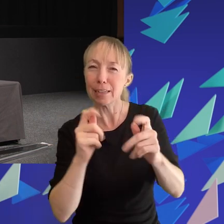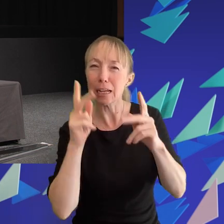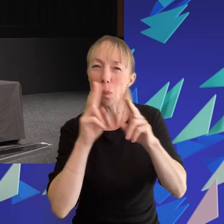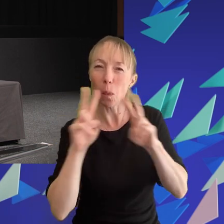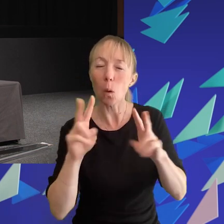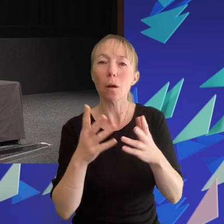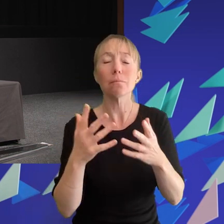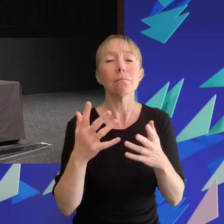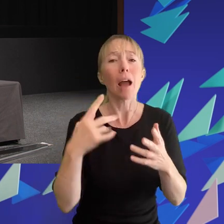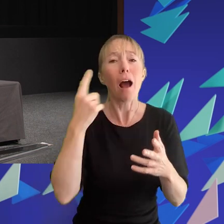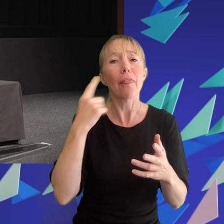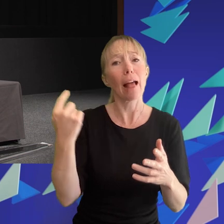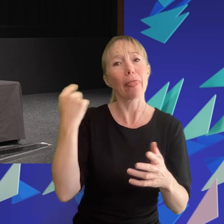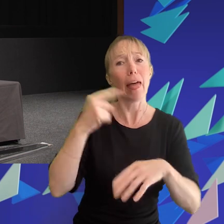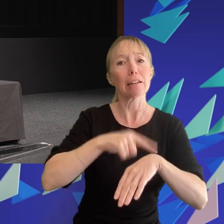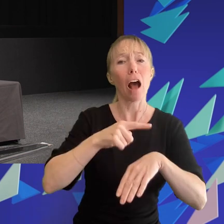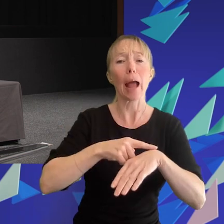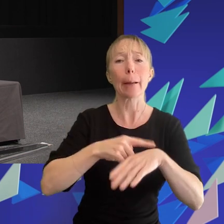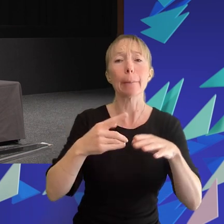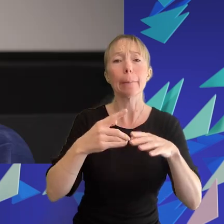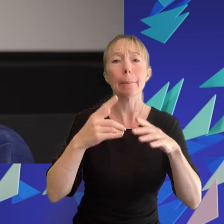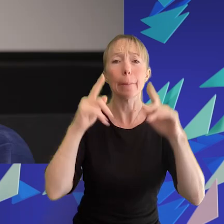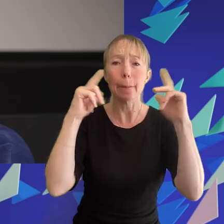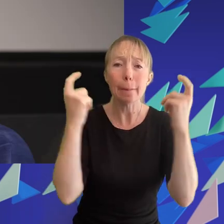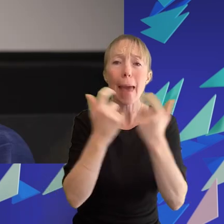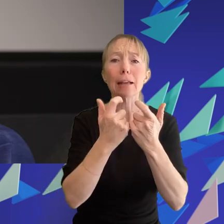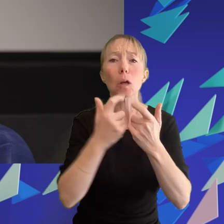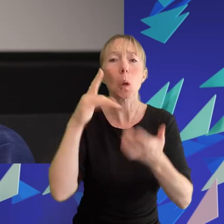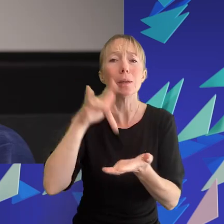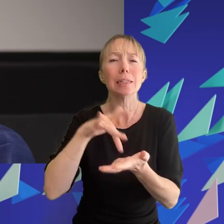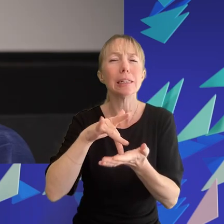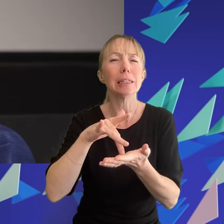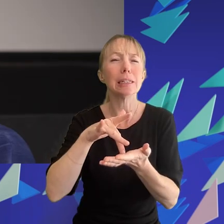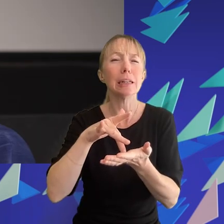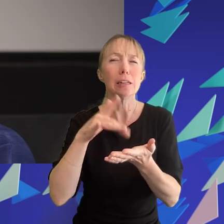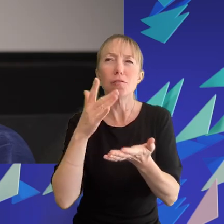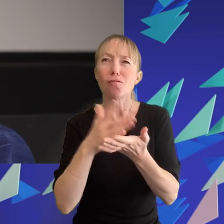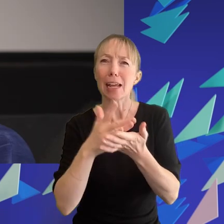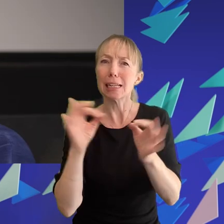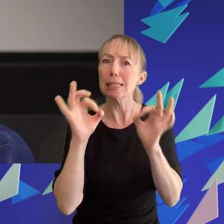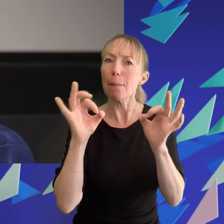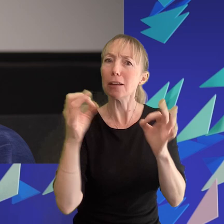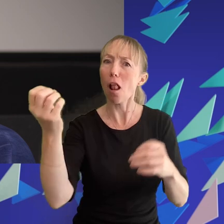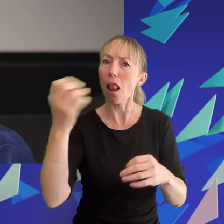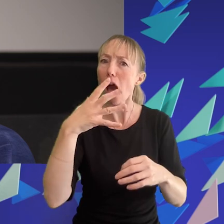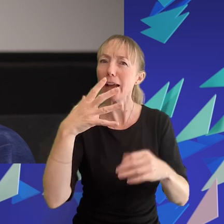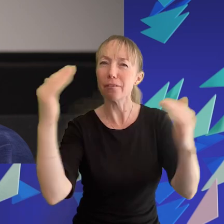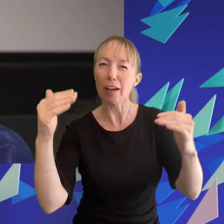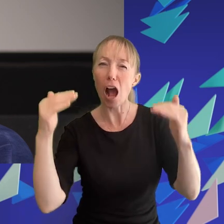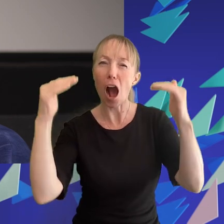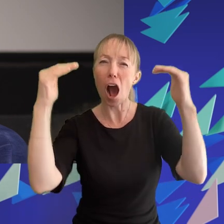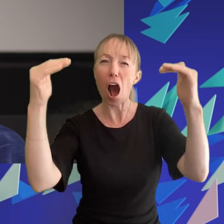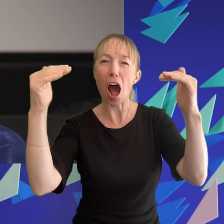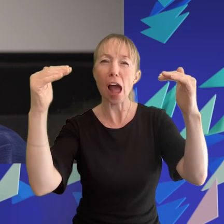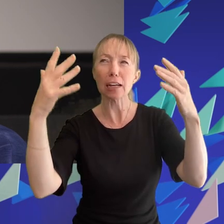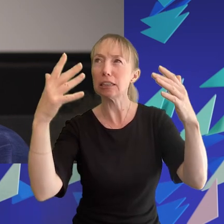we were looking for something. Mexico City has a light. It's a very high altitude city. There's a lot of pollution,